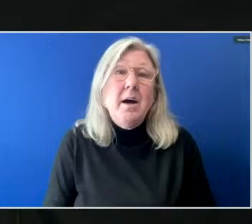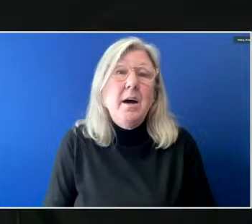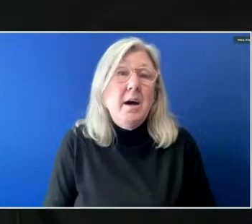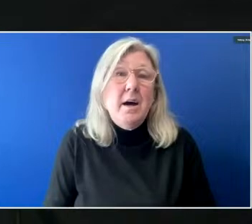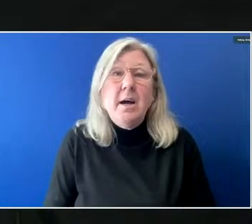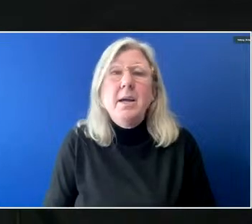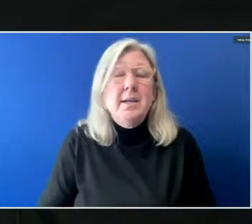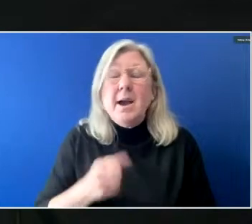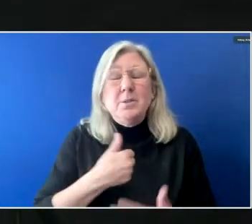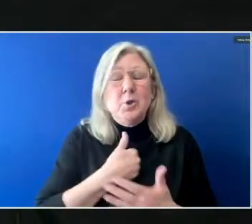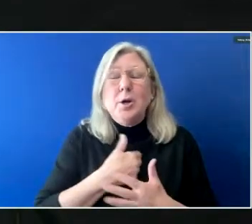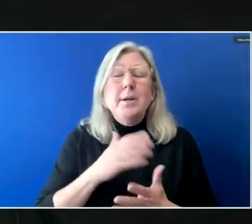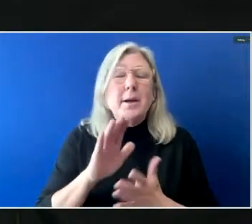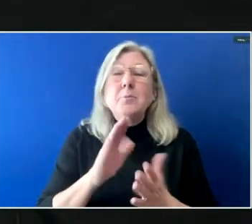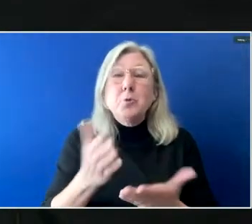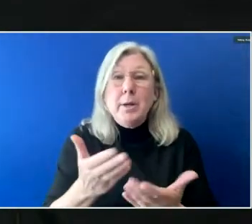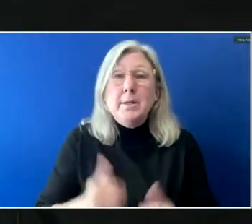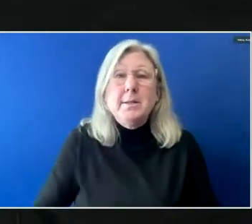yes all right